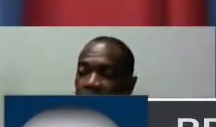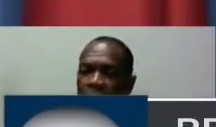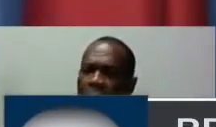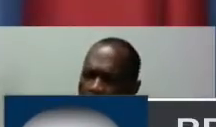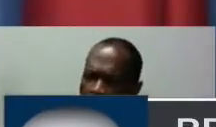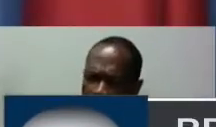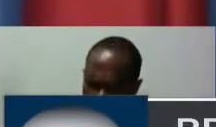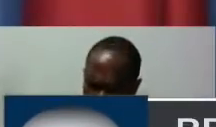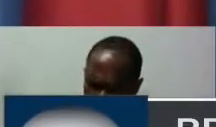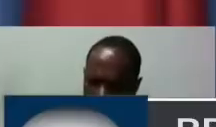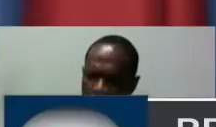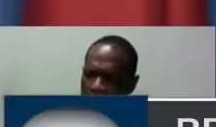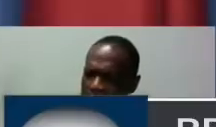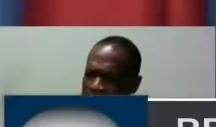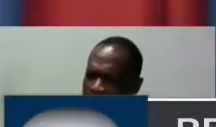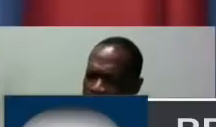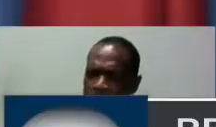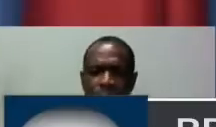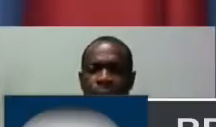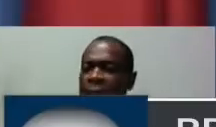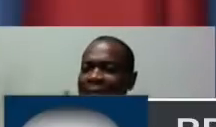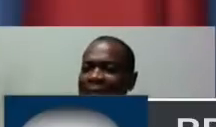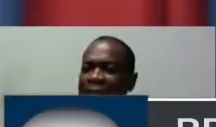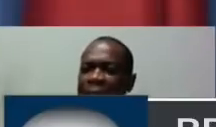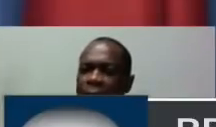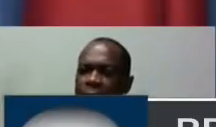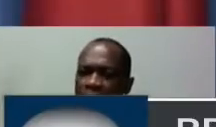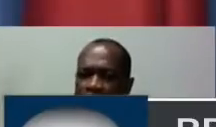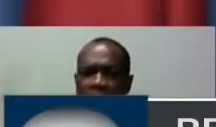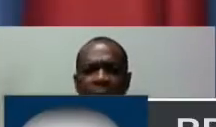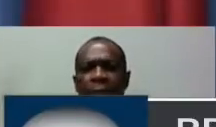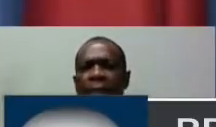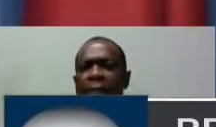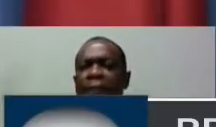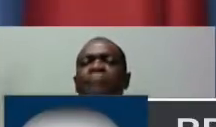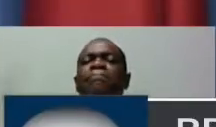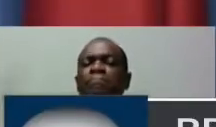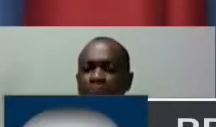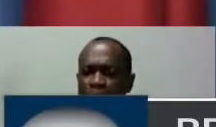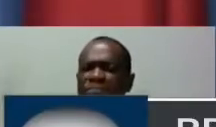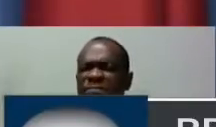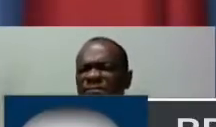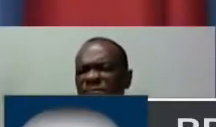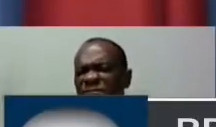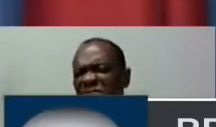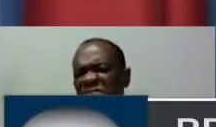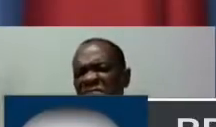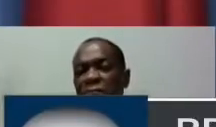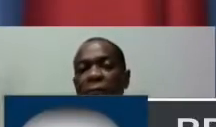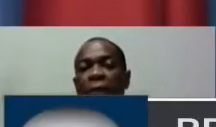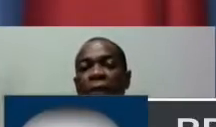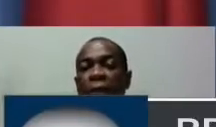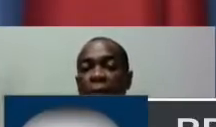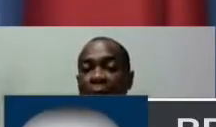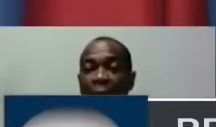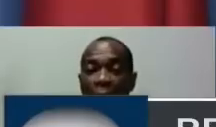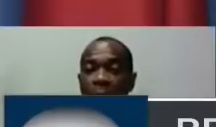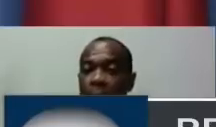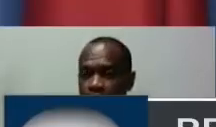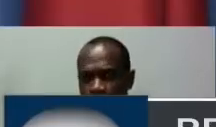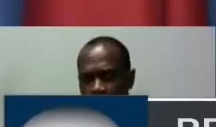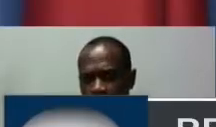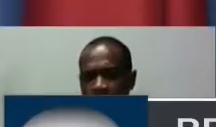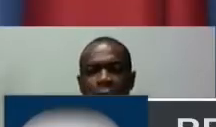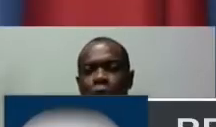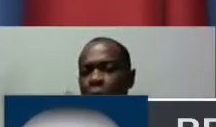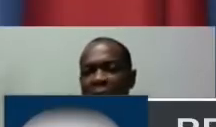that Stuart Young was vaccinated on, etc. And that those apps will be free of charge, and you will not have to be connected. So